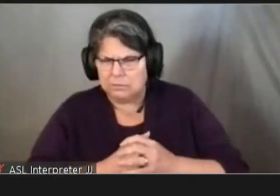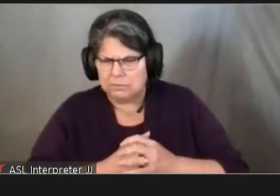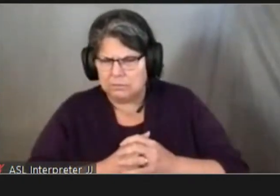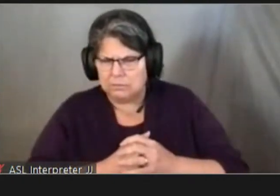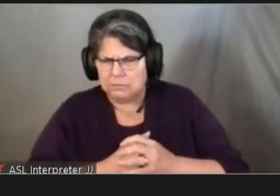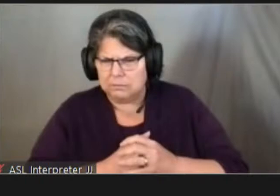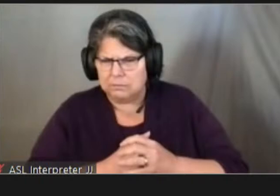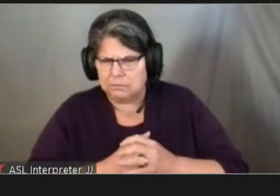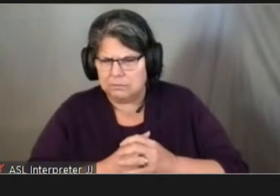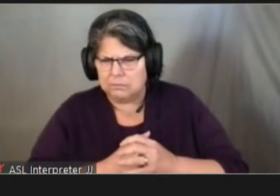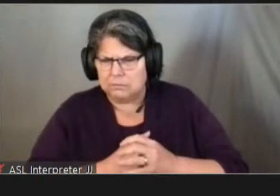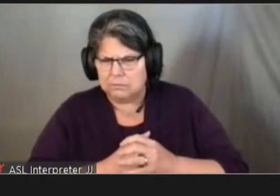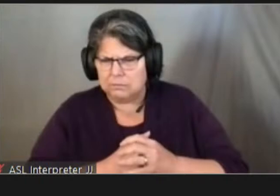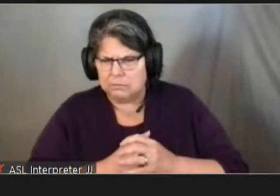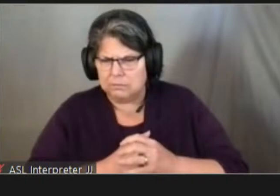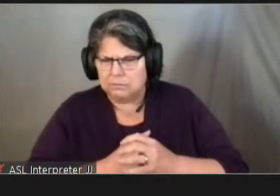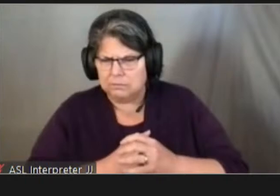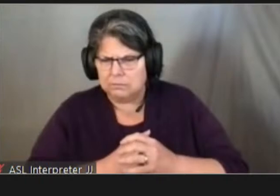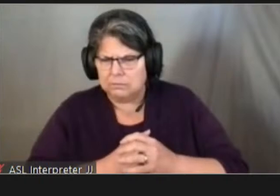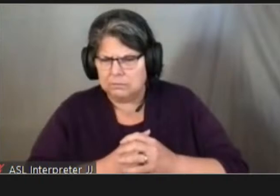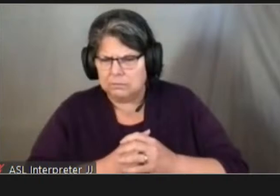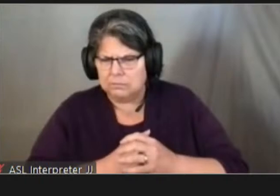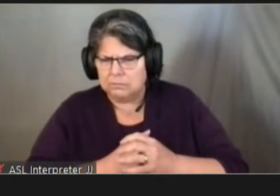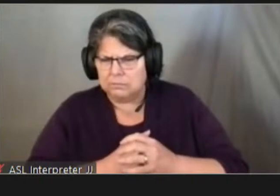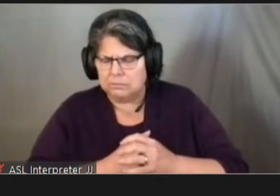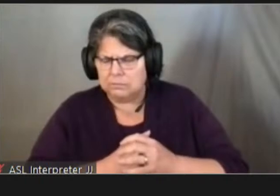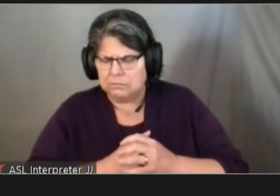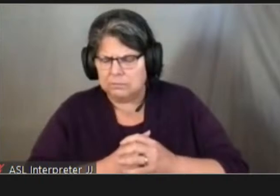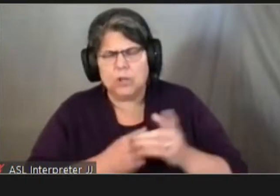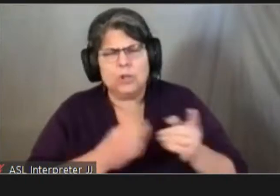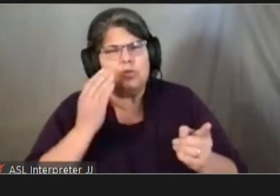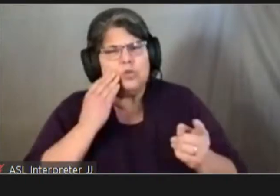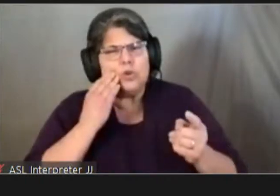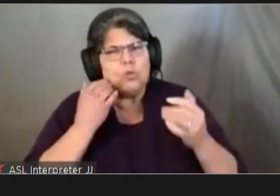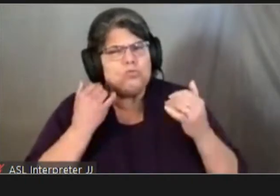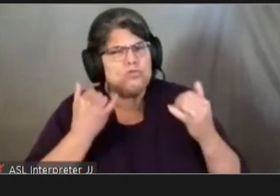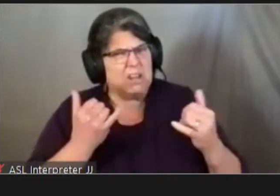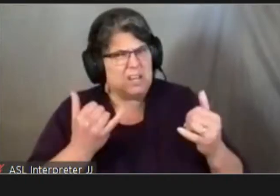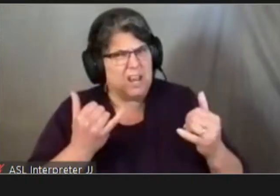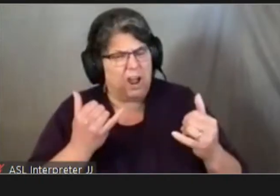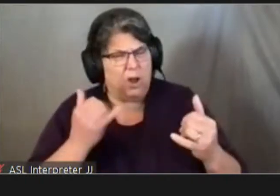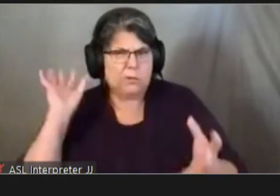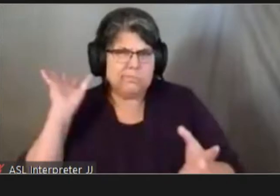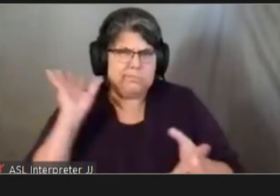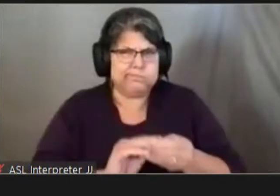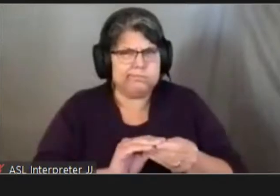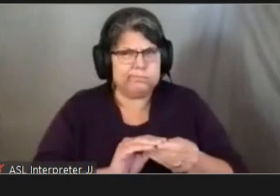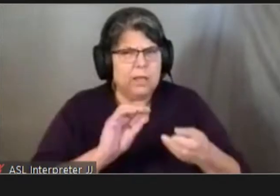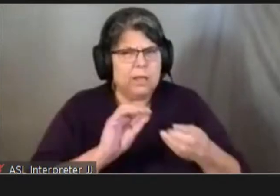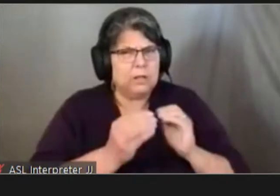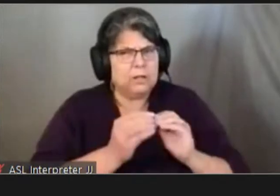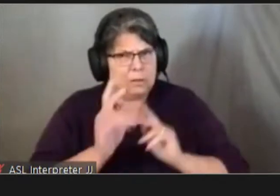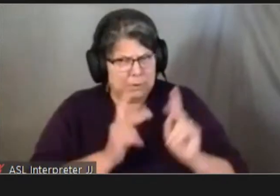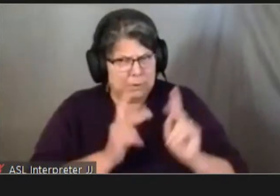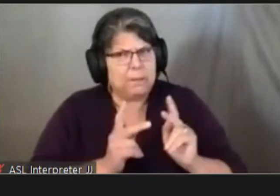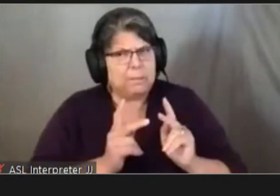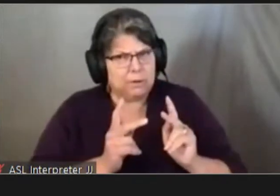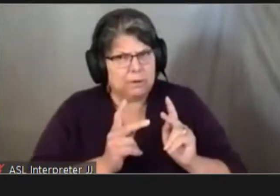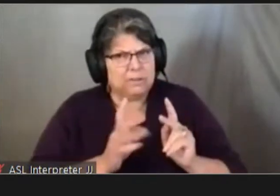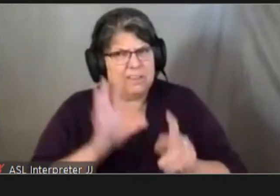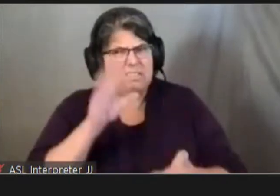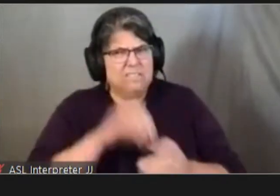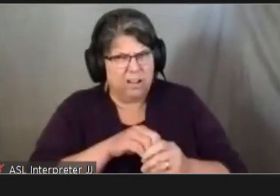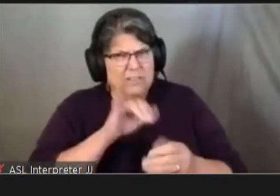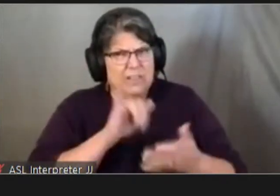Do you have a current total number for people involved in that